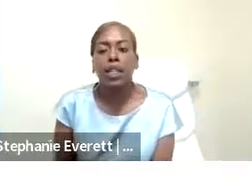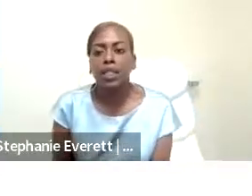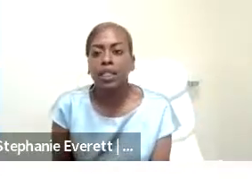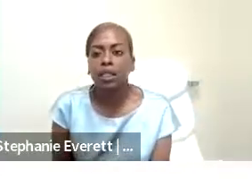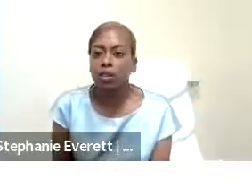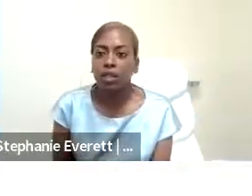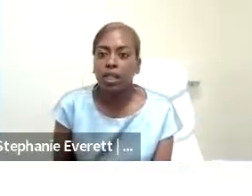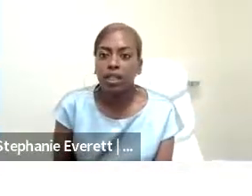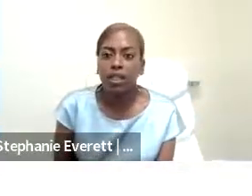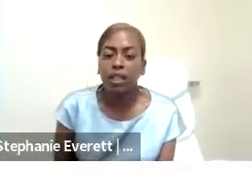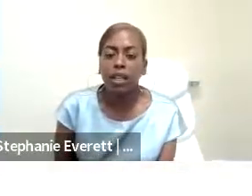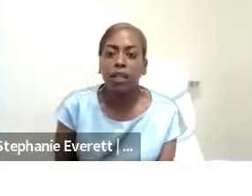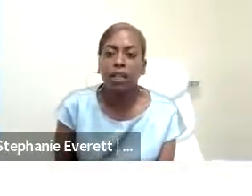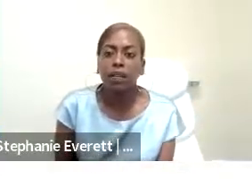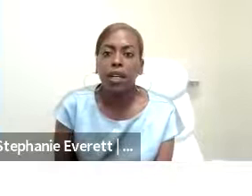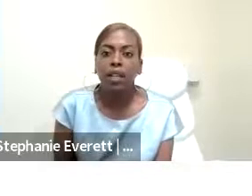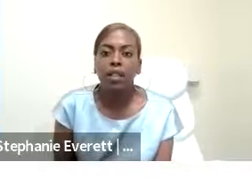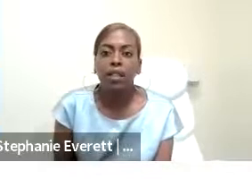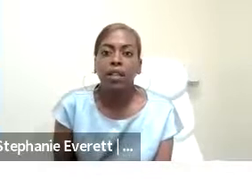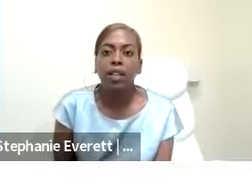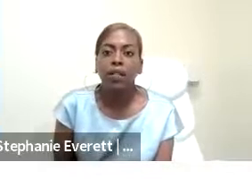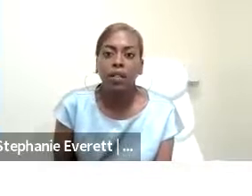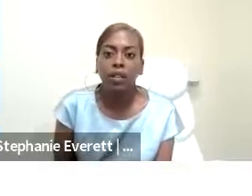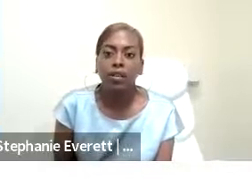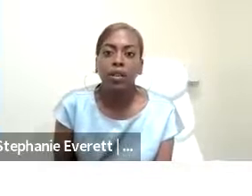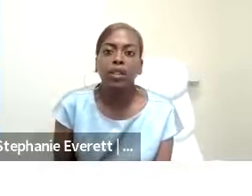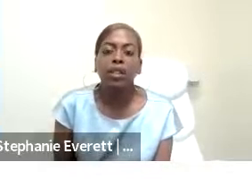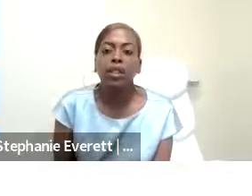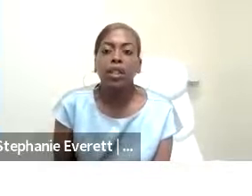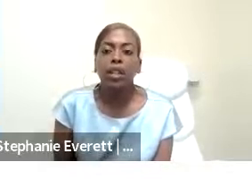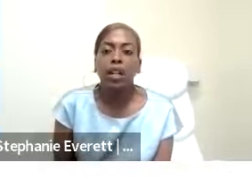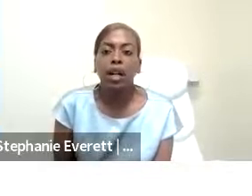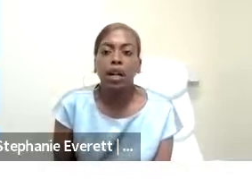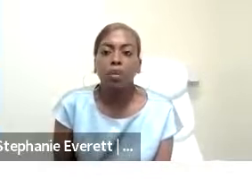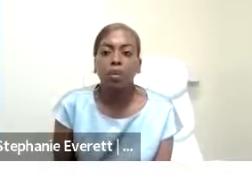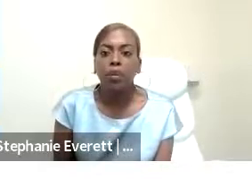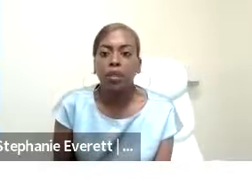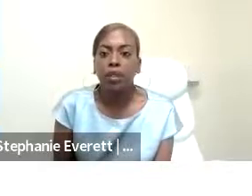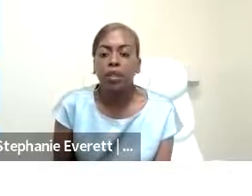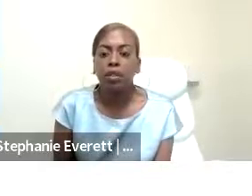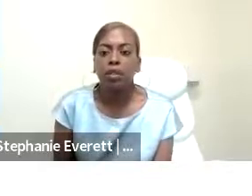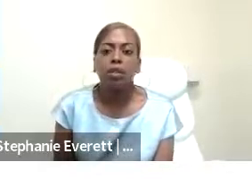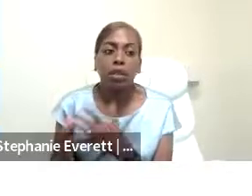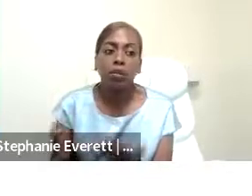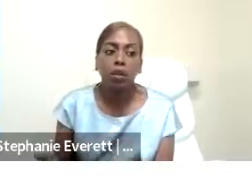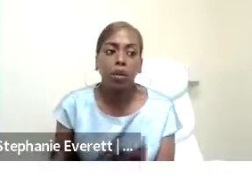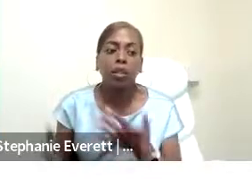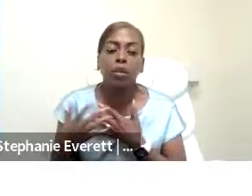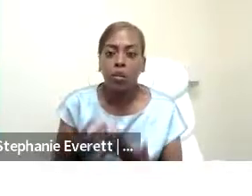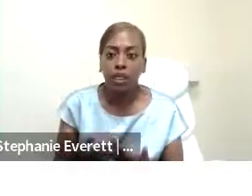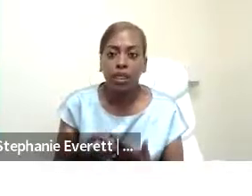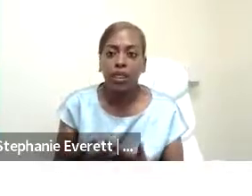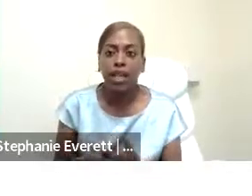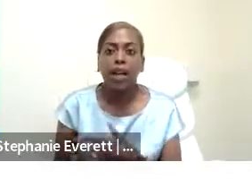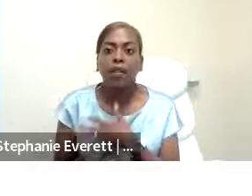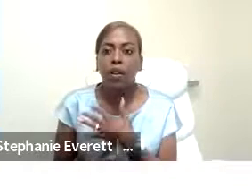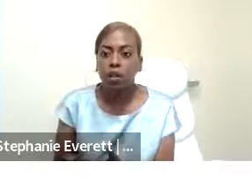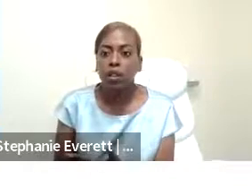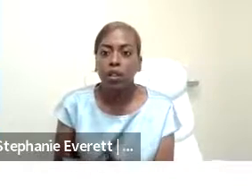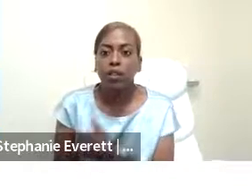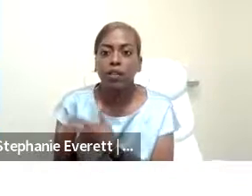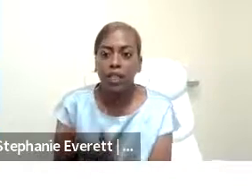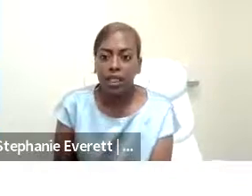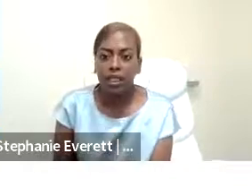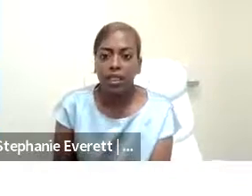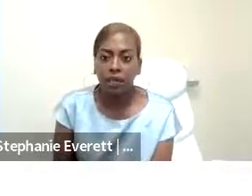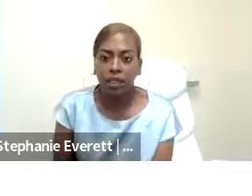every case as a new case. I believe that in every situation, we should you as a board, because we as a staff are going to